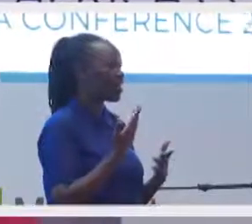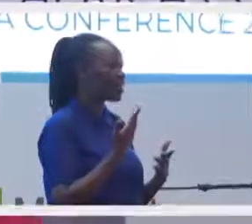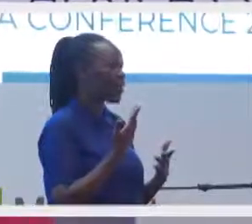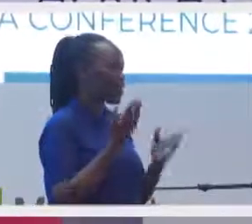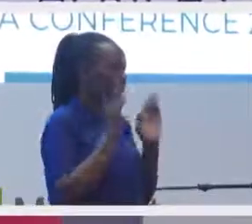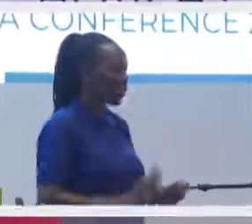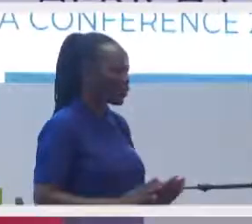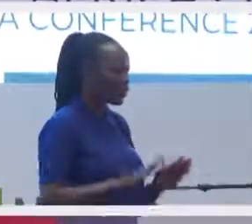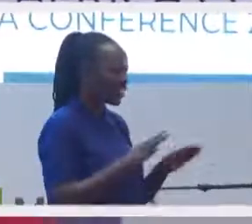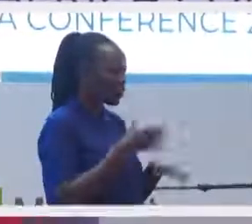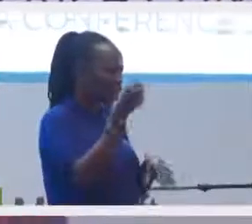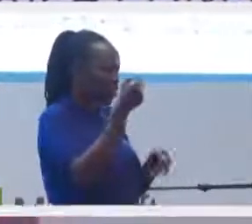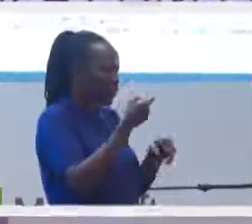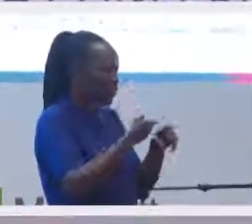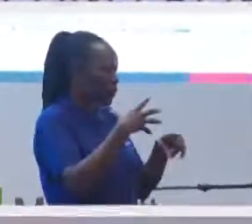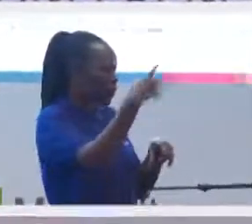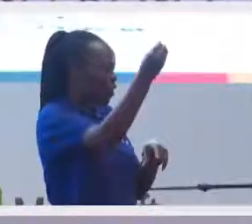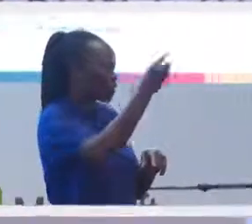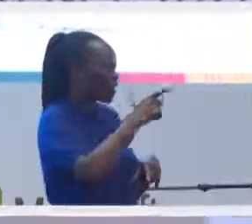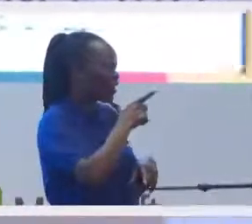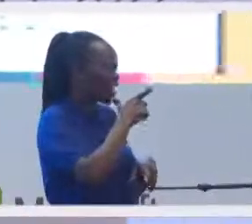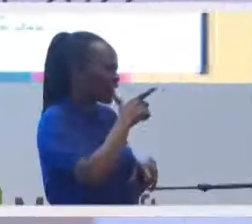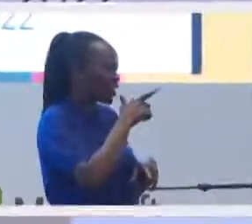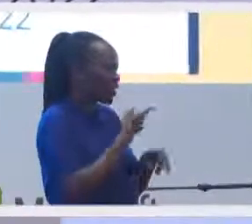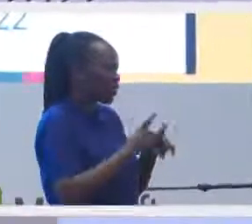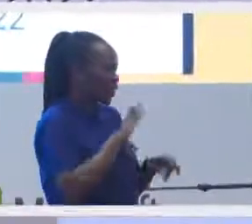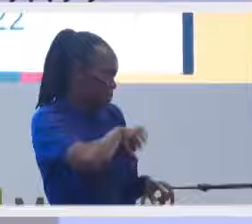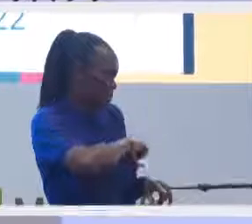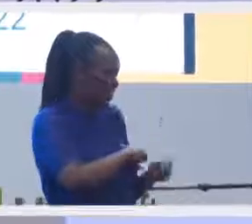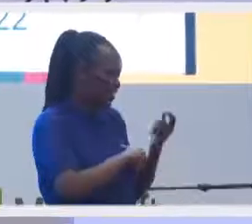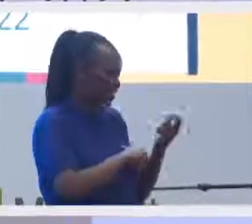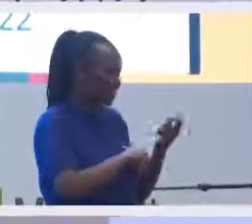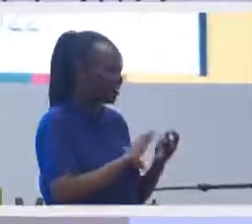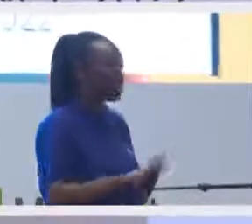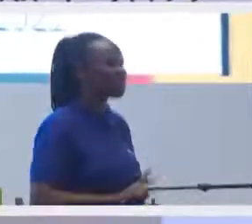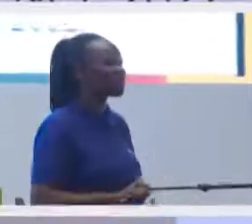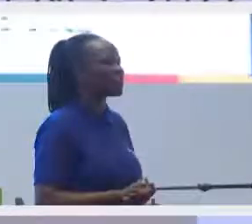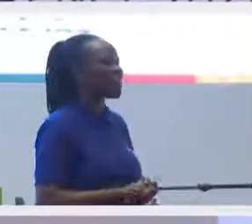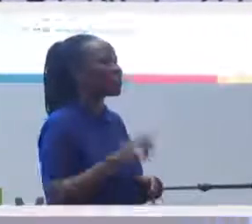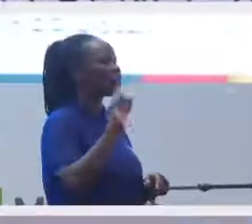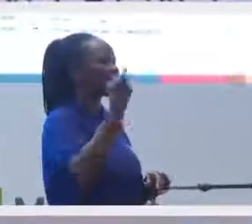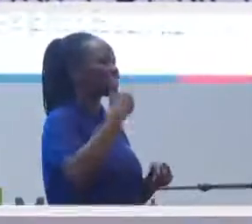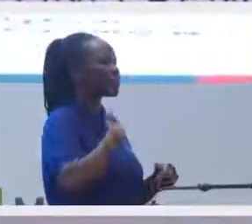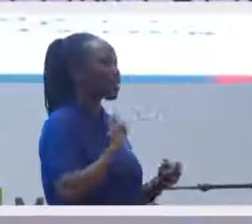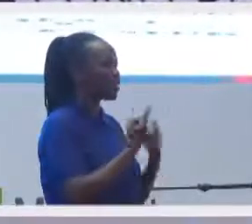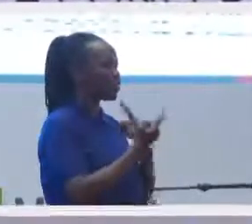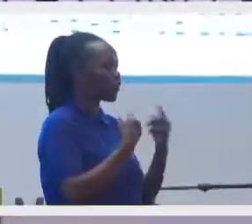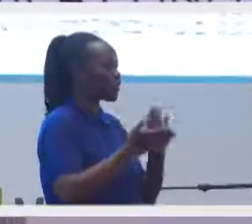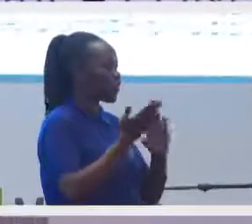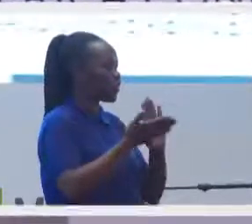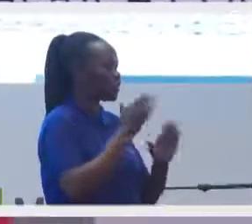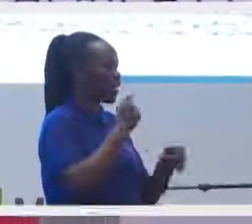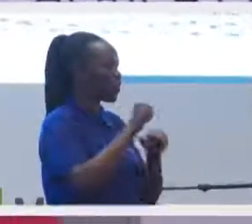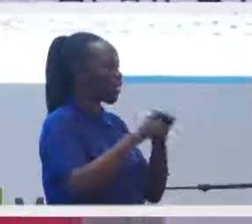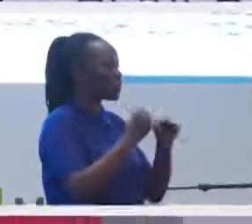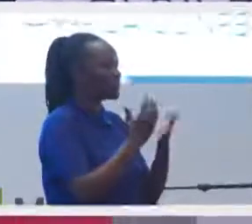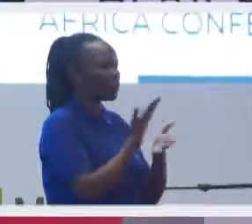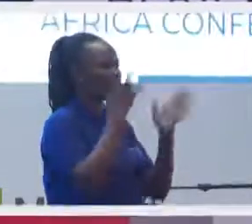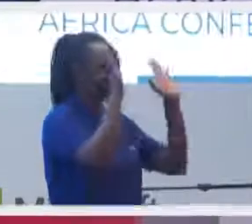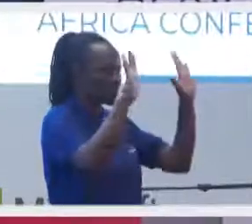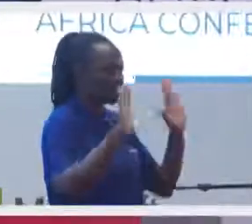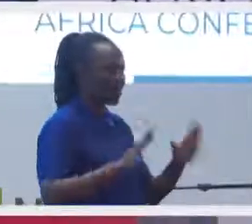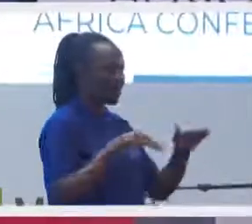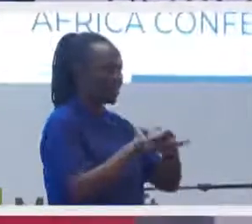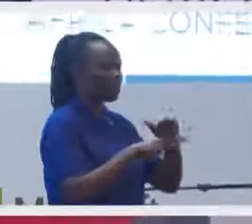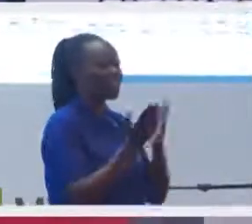me. I'll try to make that worth it, all right? So first of all, let me talk quickly about some of the most important